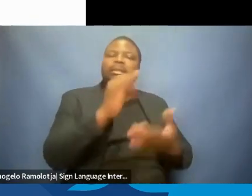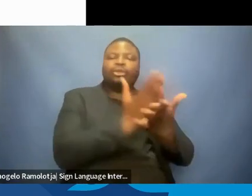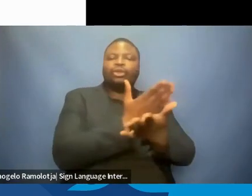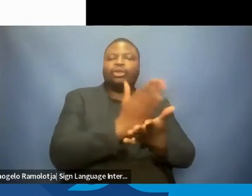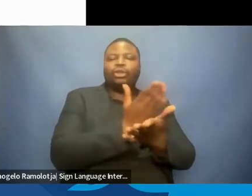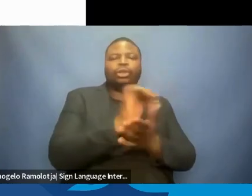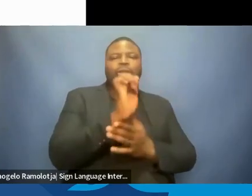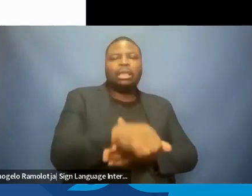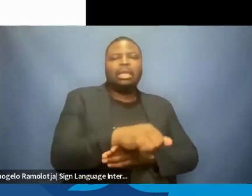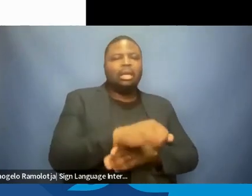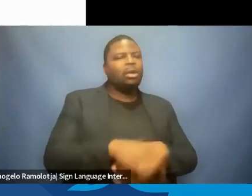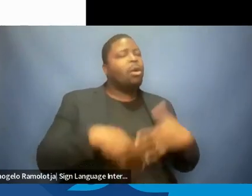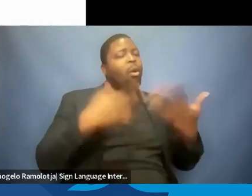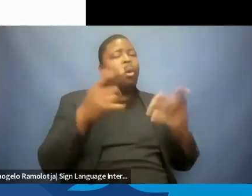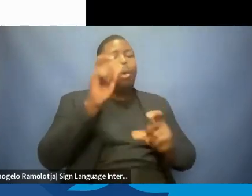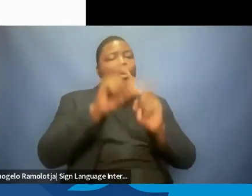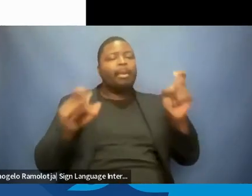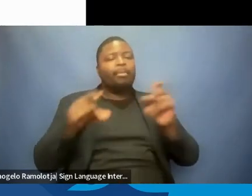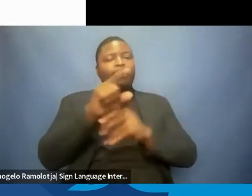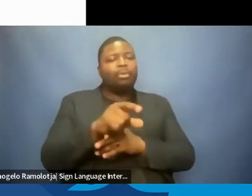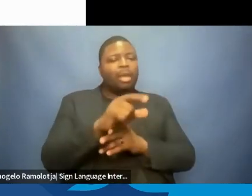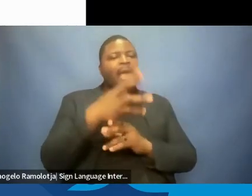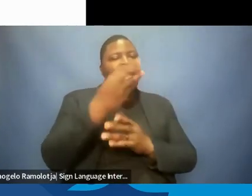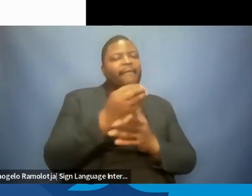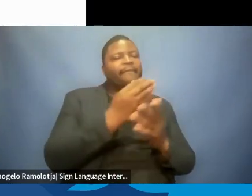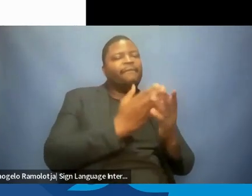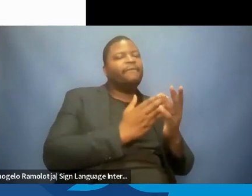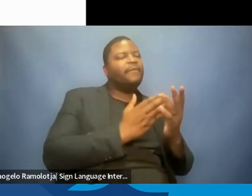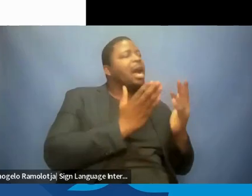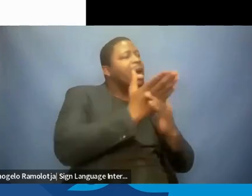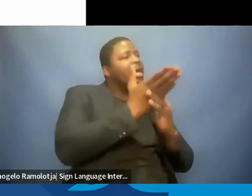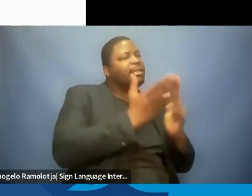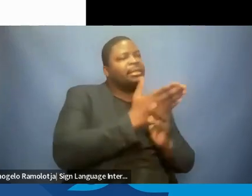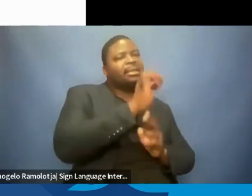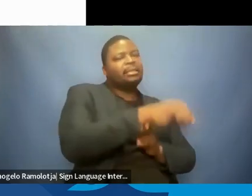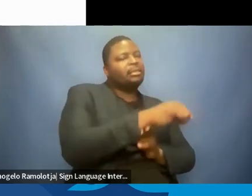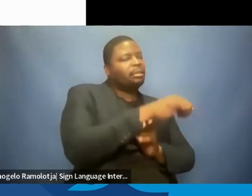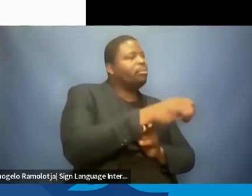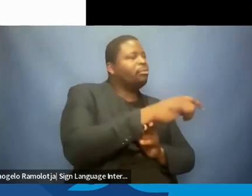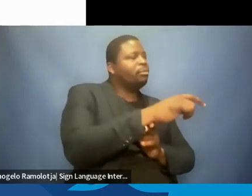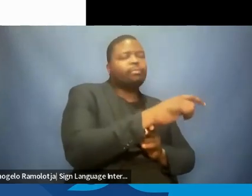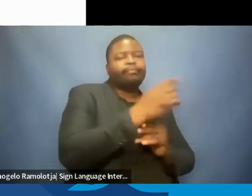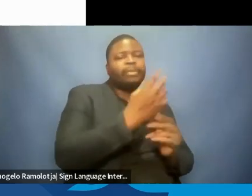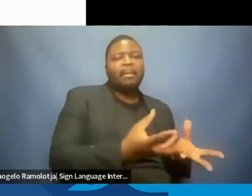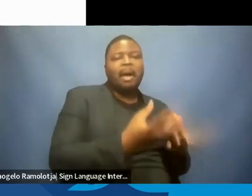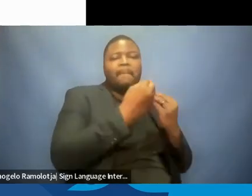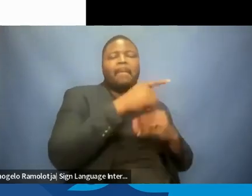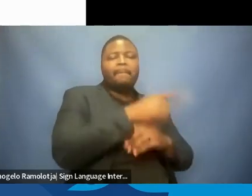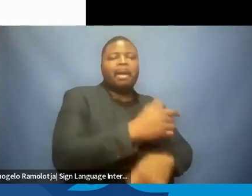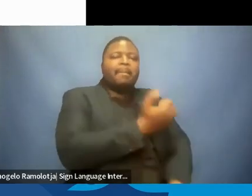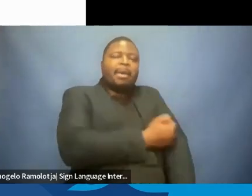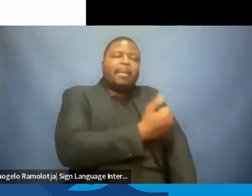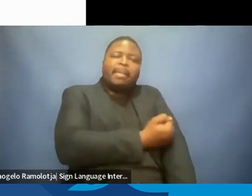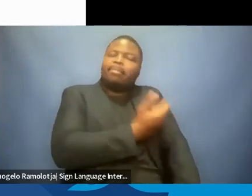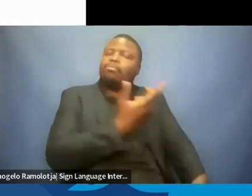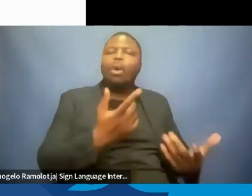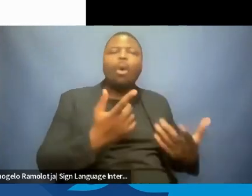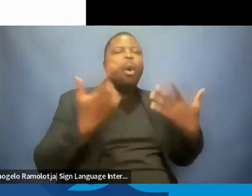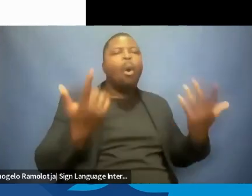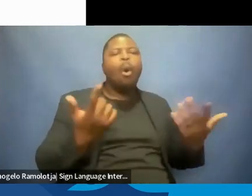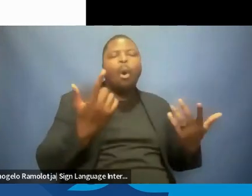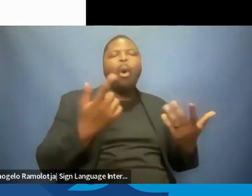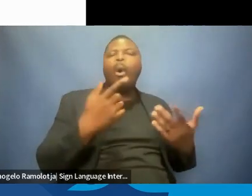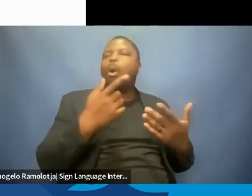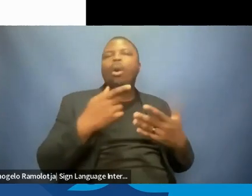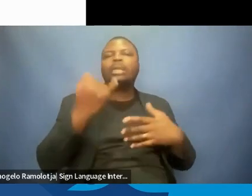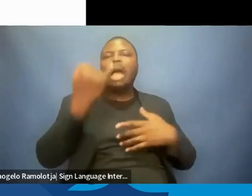still high levels of risky injecting drug use that's occurring, and whether this is due to accessing, whether